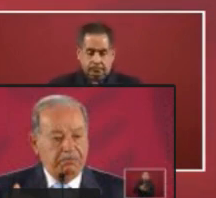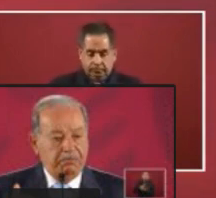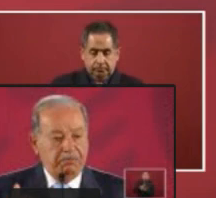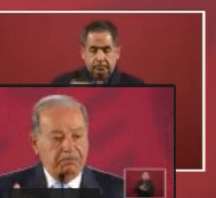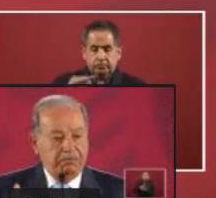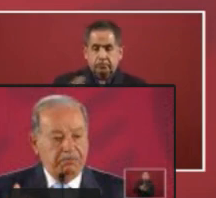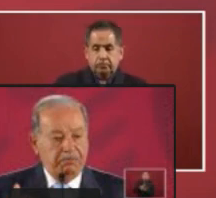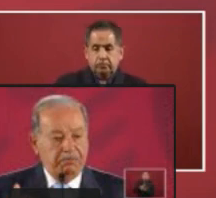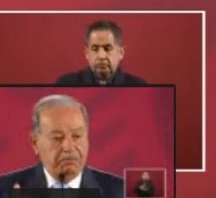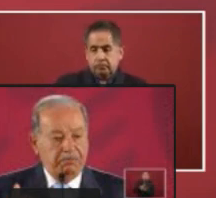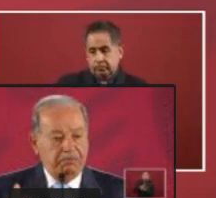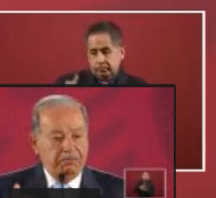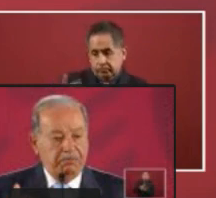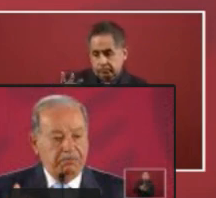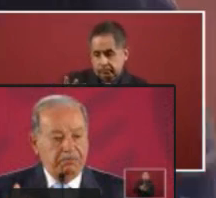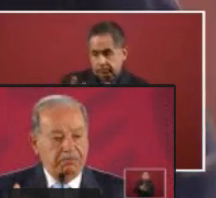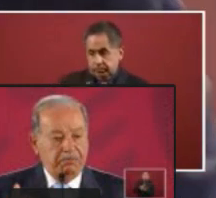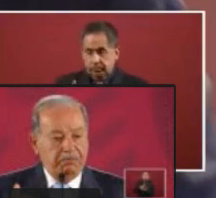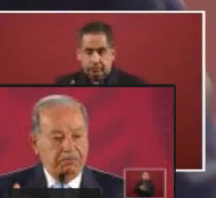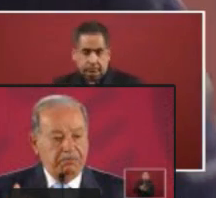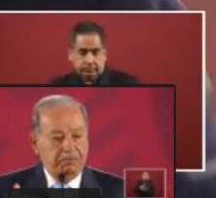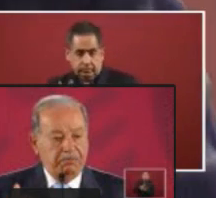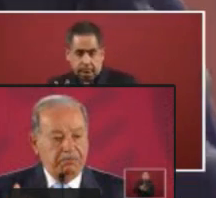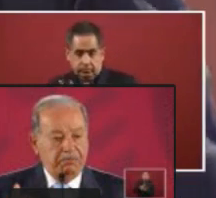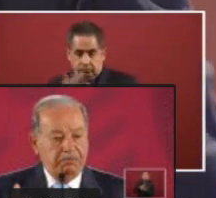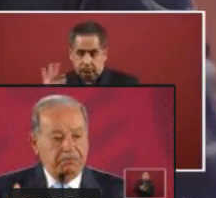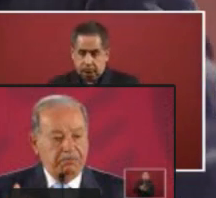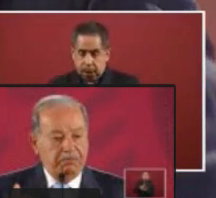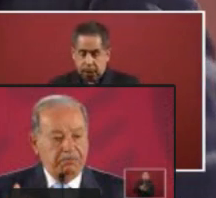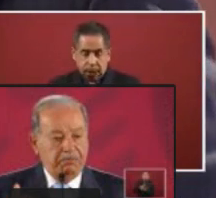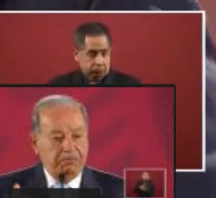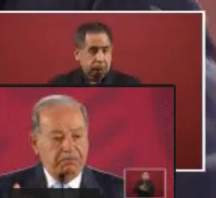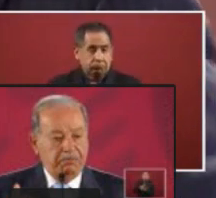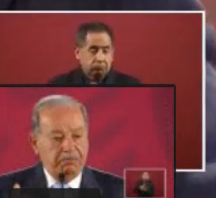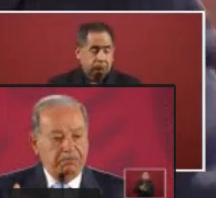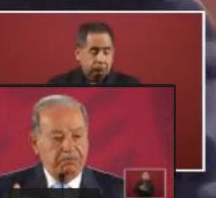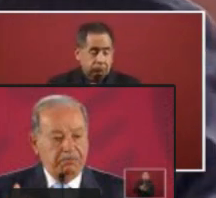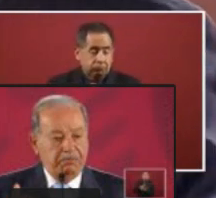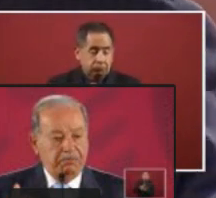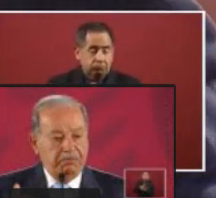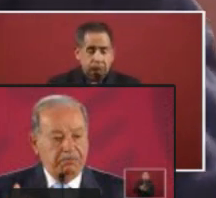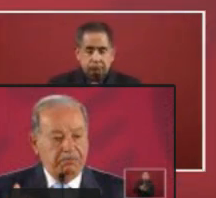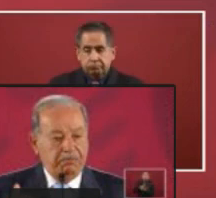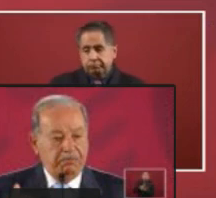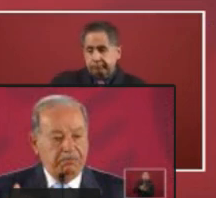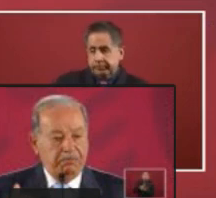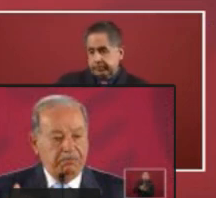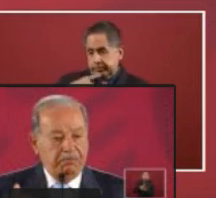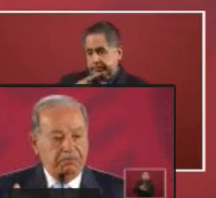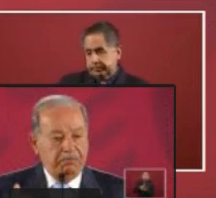company we negotiated, it's 33% and 38%.